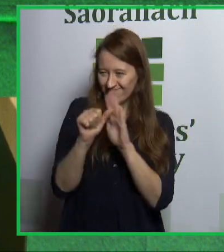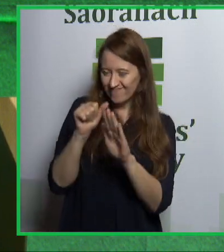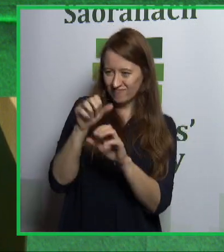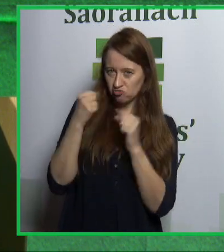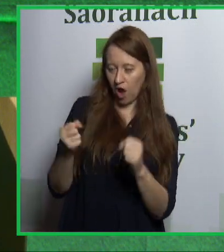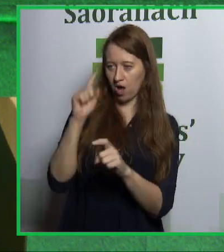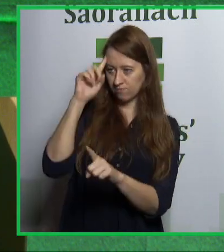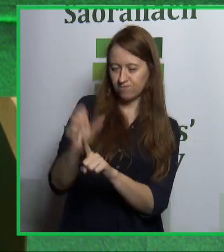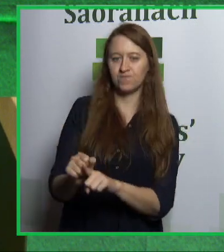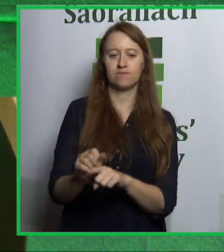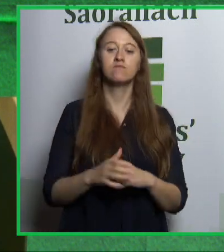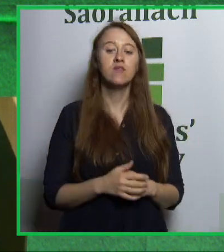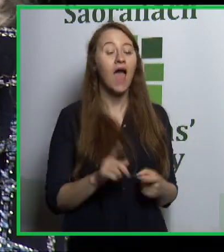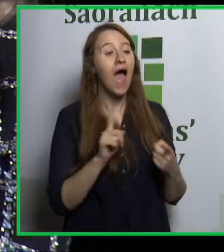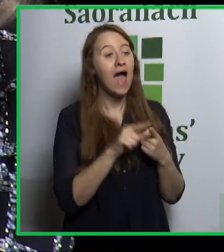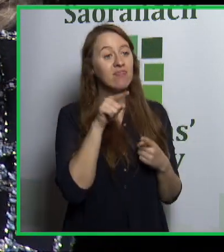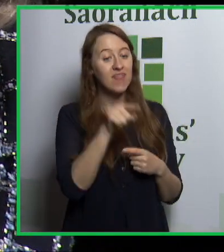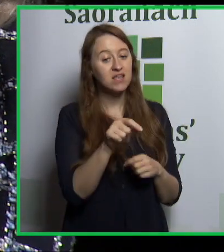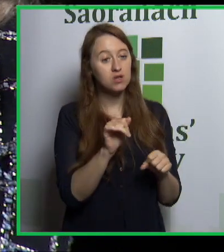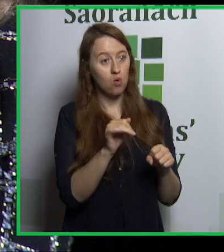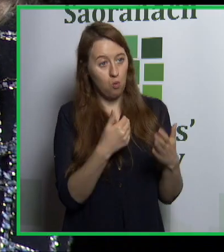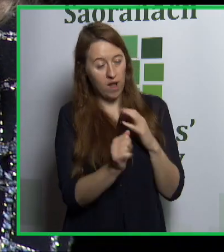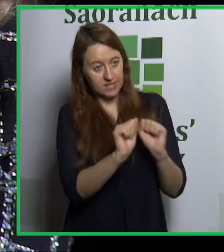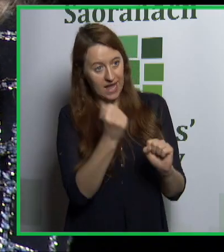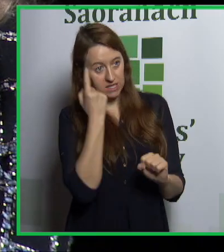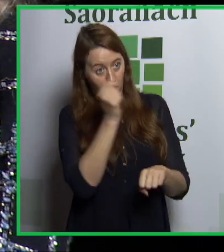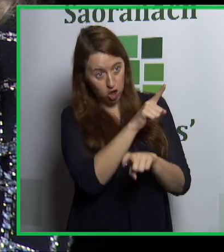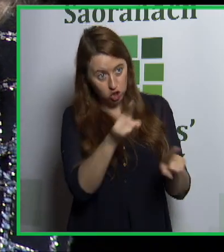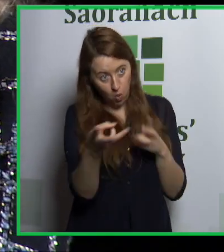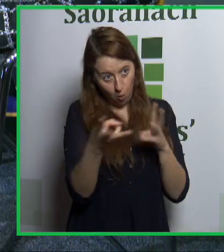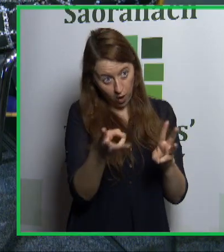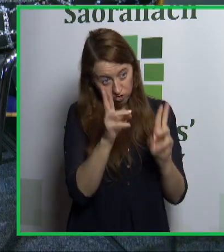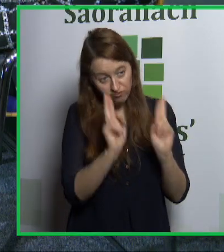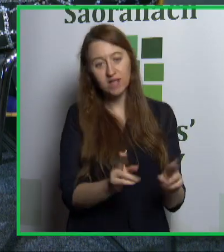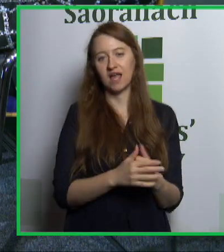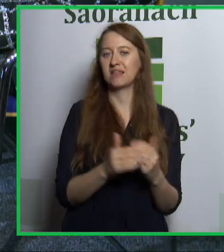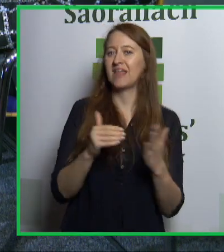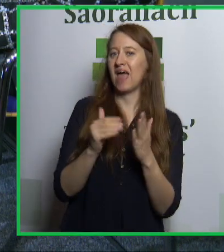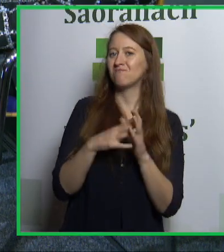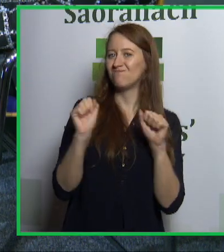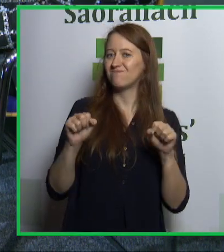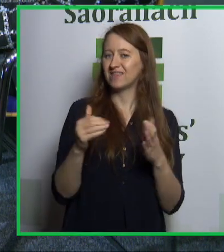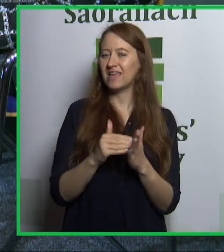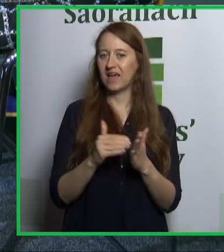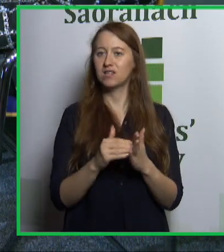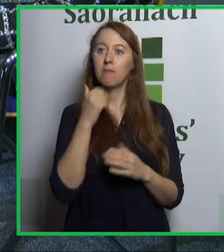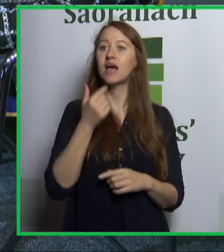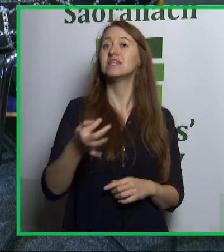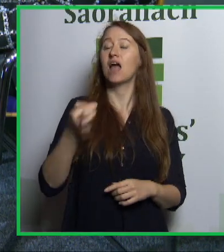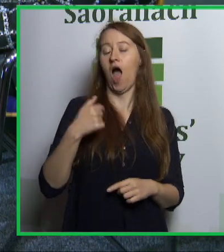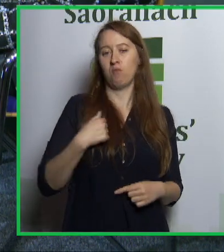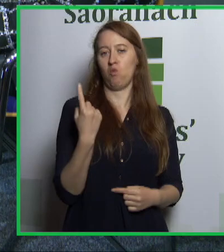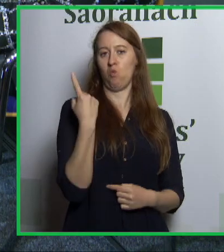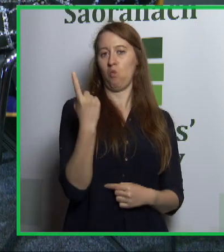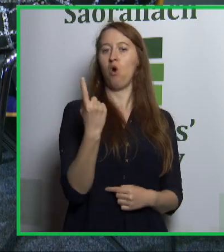you're doing now? Sorry? Is that what inspired you to do the work that you were doing now? Yeah, because if I could, like, I'm only